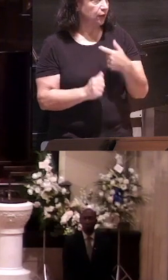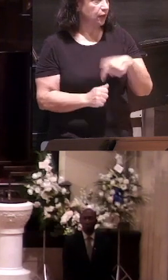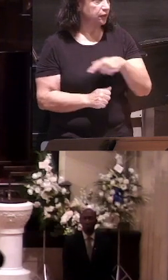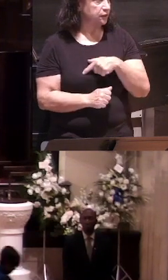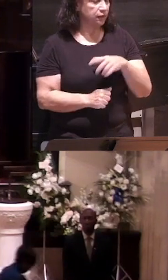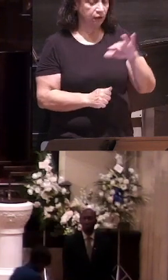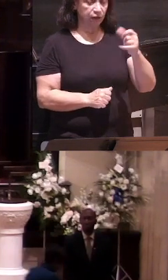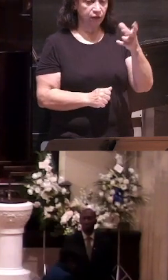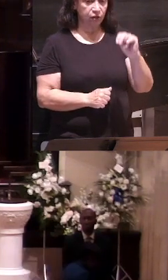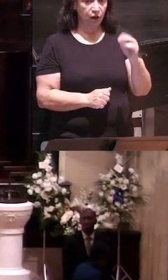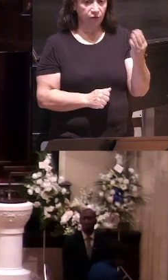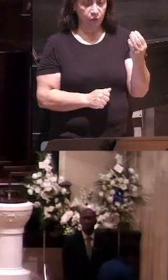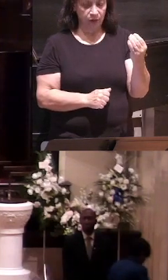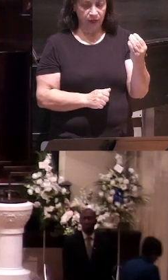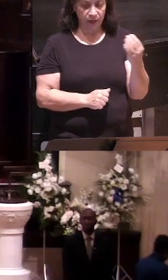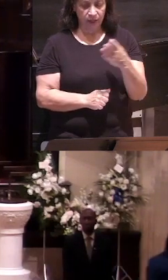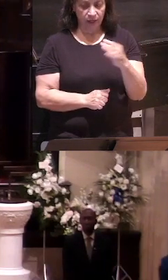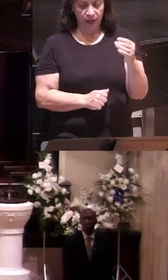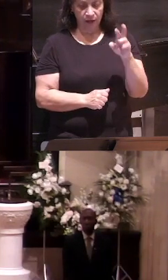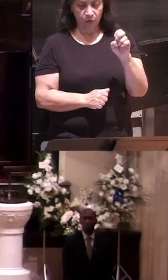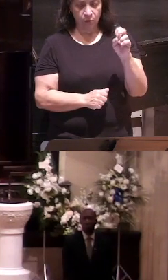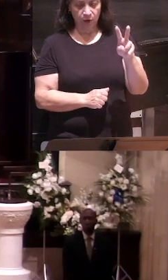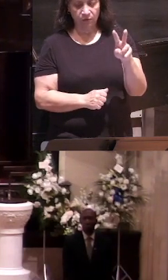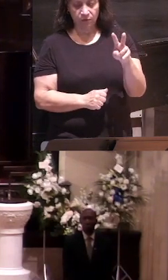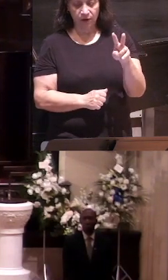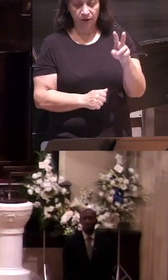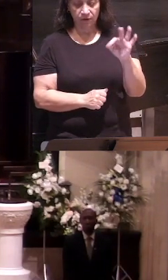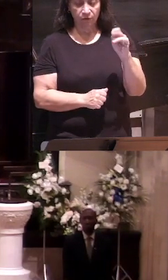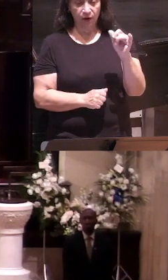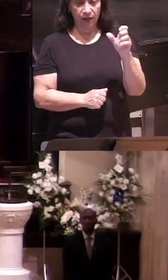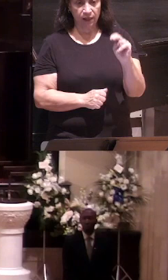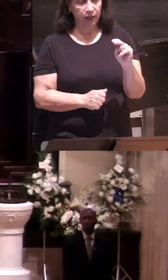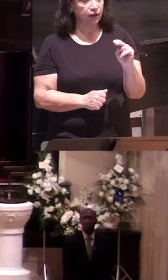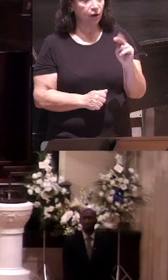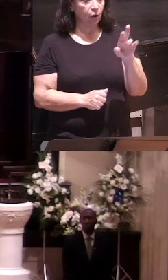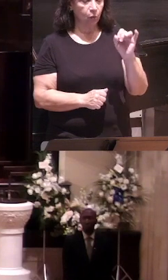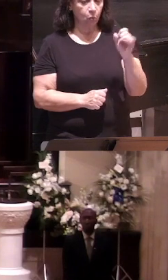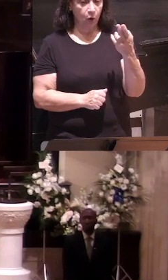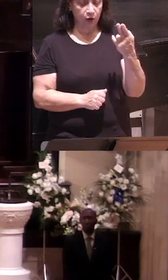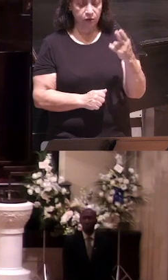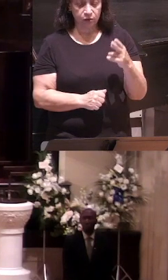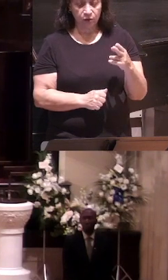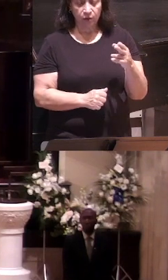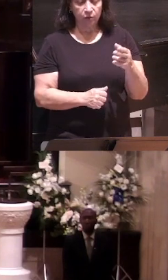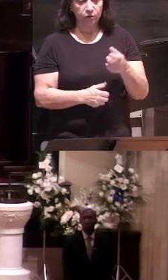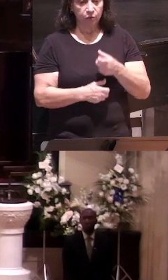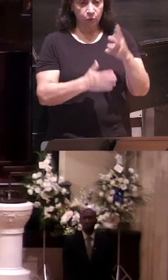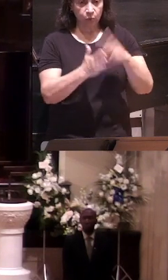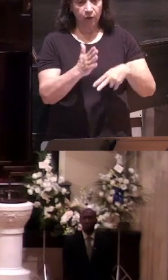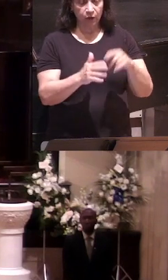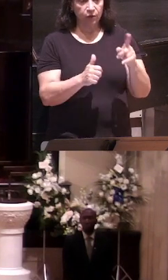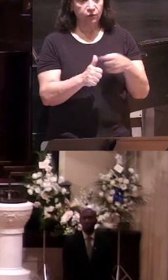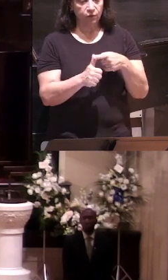John 14 and Reverend Franklin Rush to share with us 1 Corinthians 13.